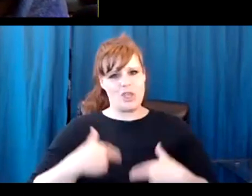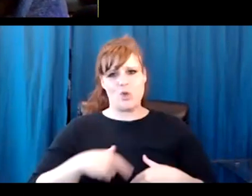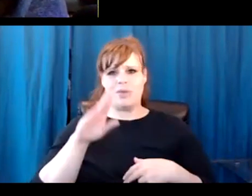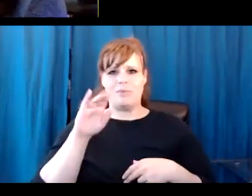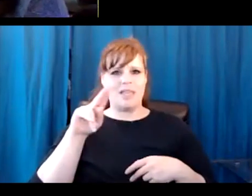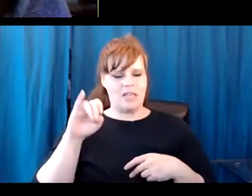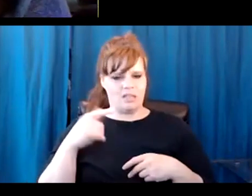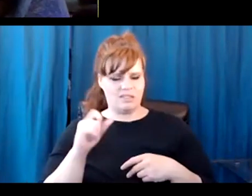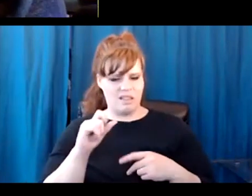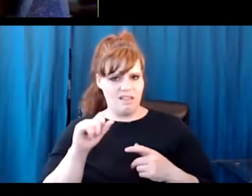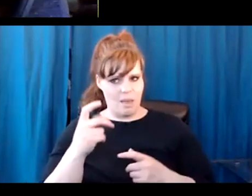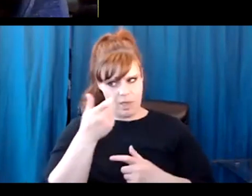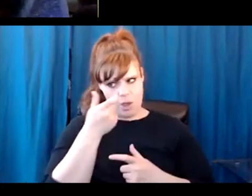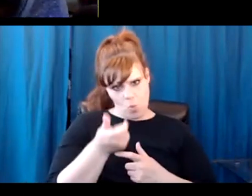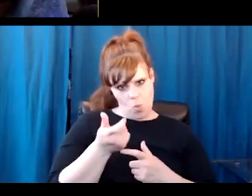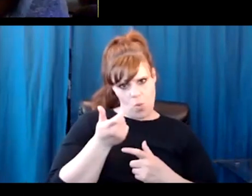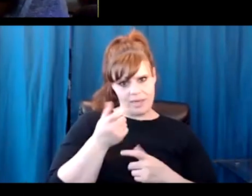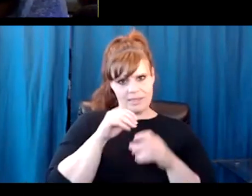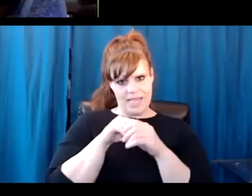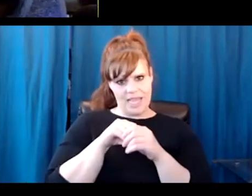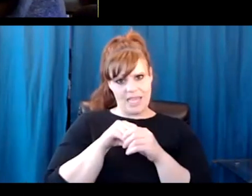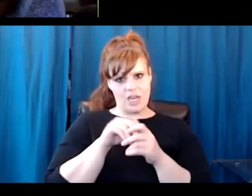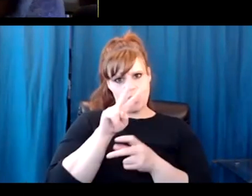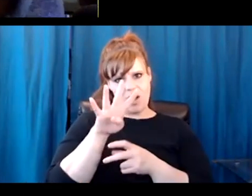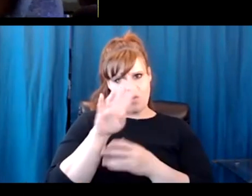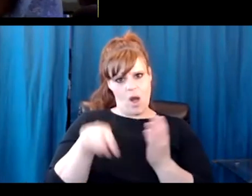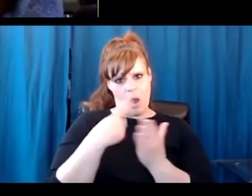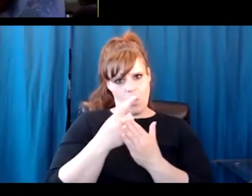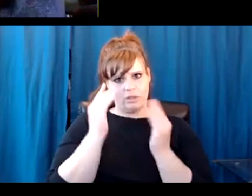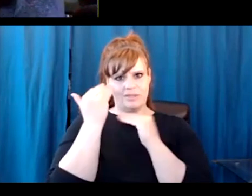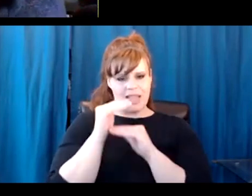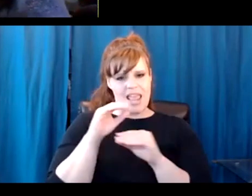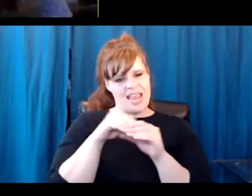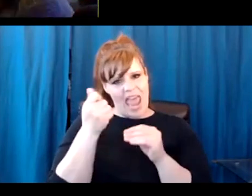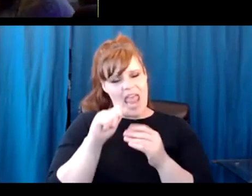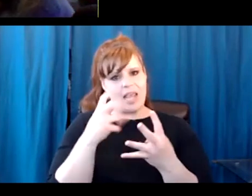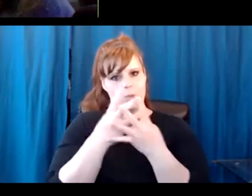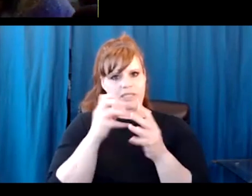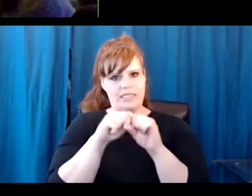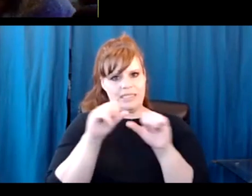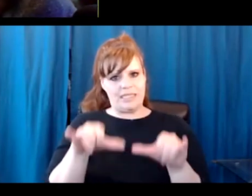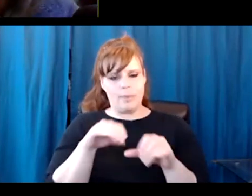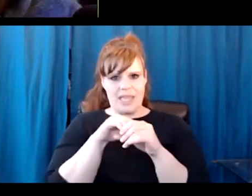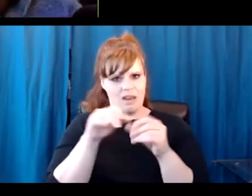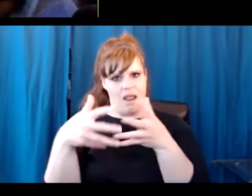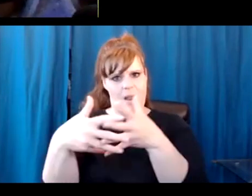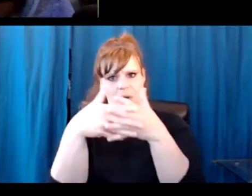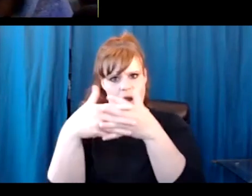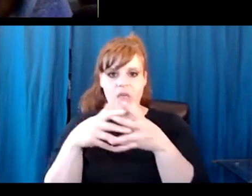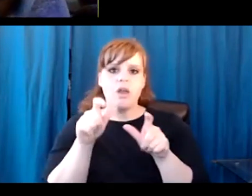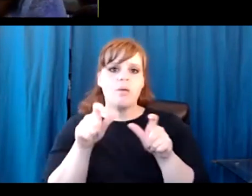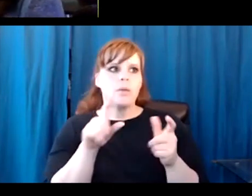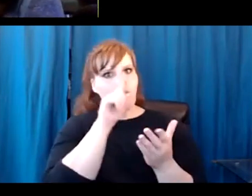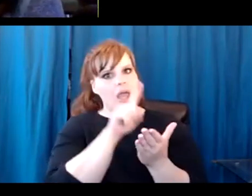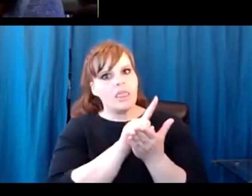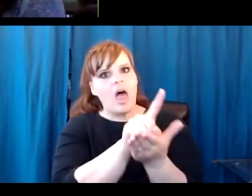hours in any sort of facility, carceral facility across America. Like there are people like in love, there